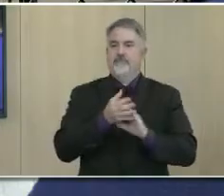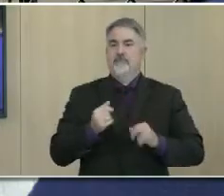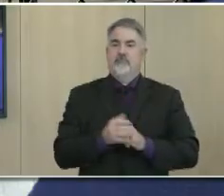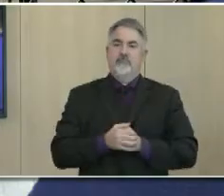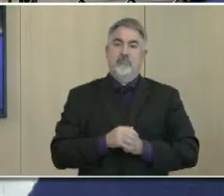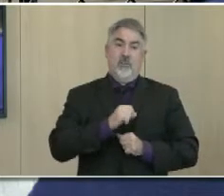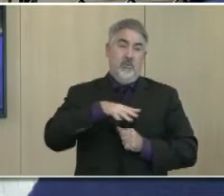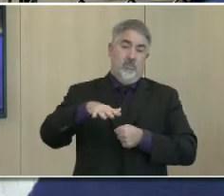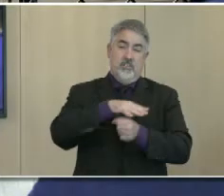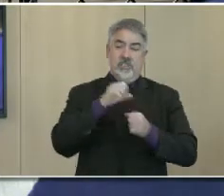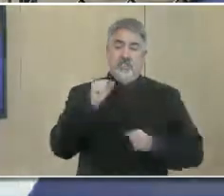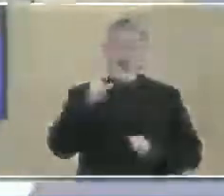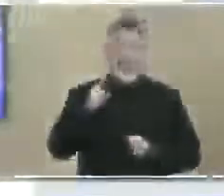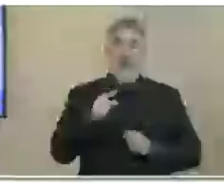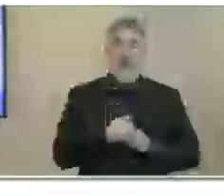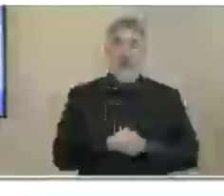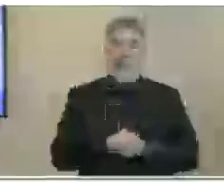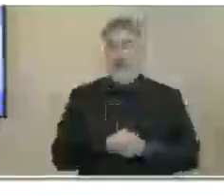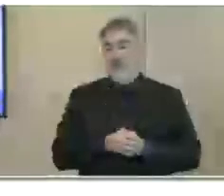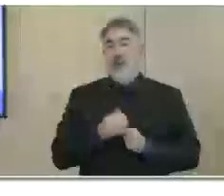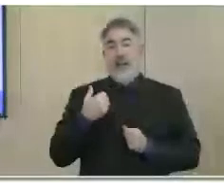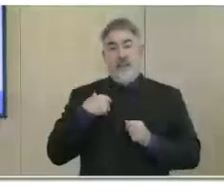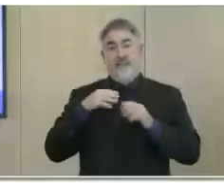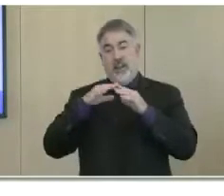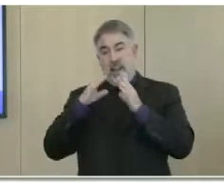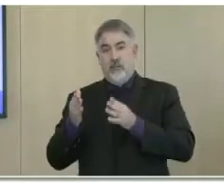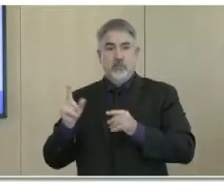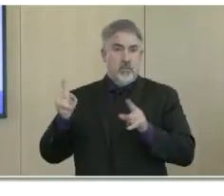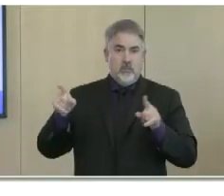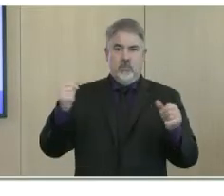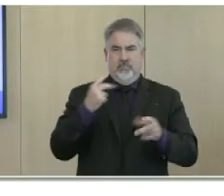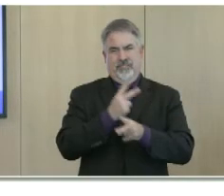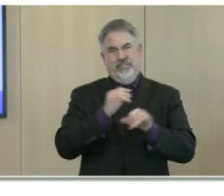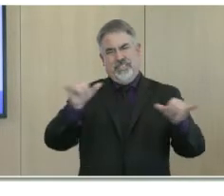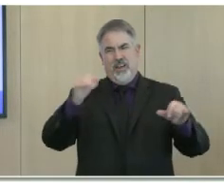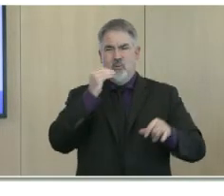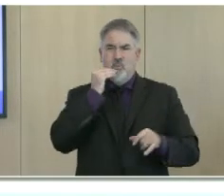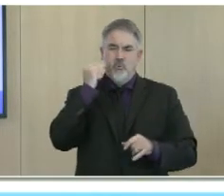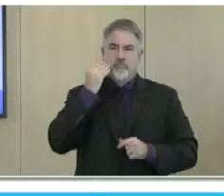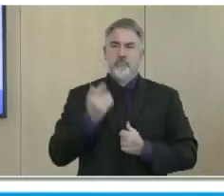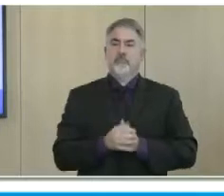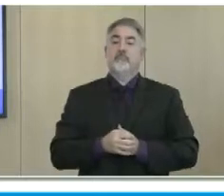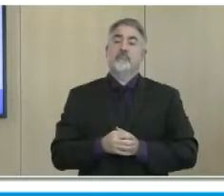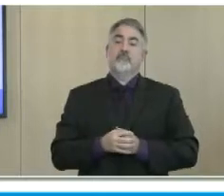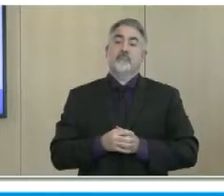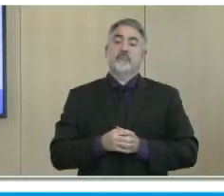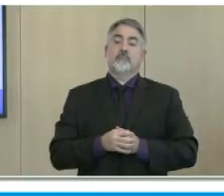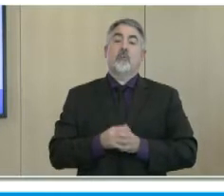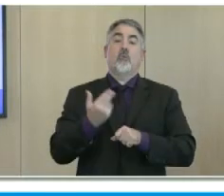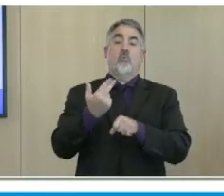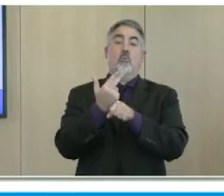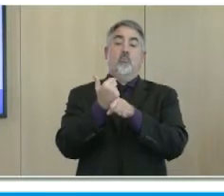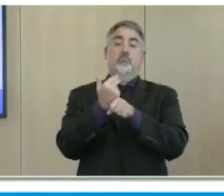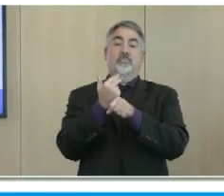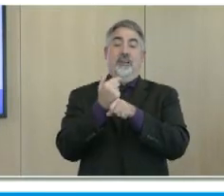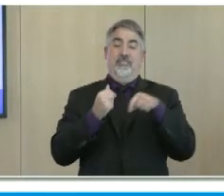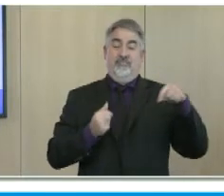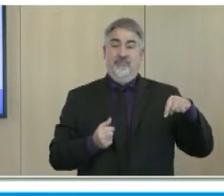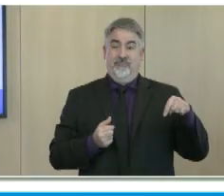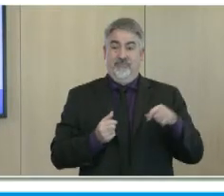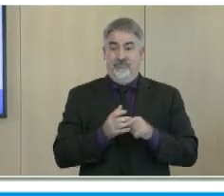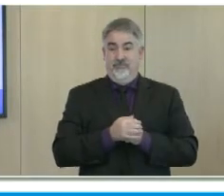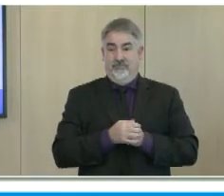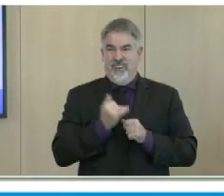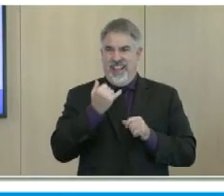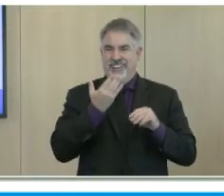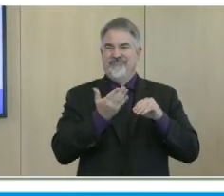regardless of their housing situation. Next chart is the number of motel rooms. Our public health motel rooms, we begin to see an increase in the occupancy